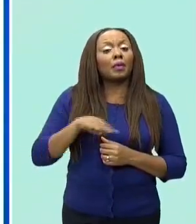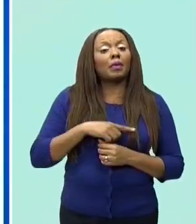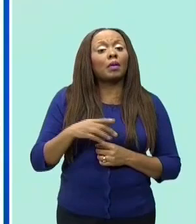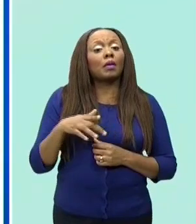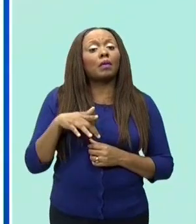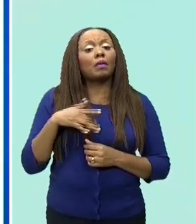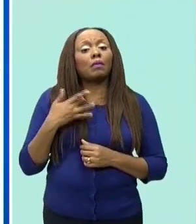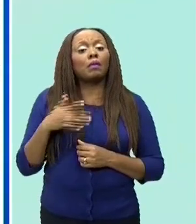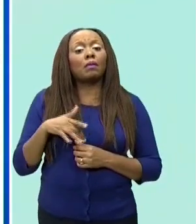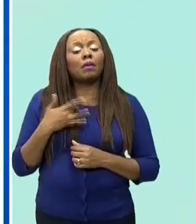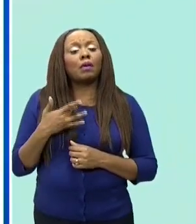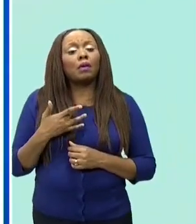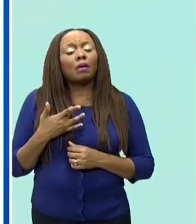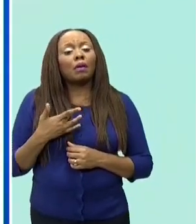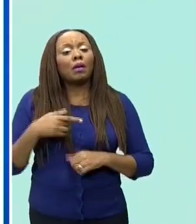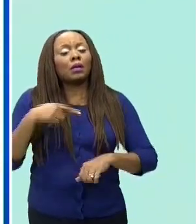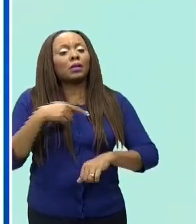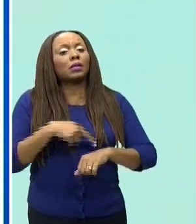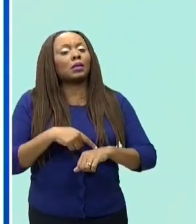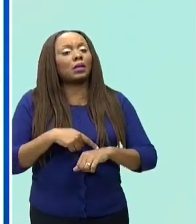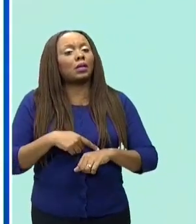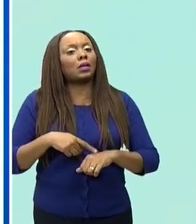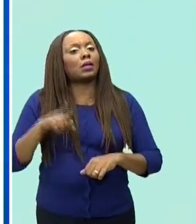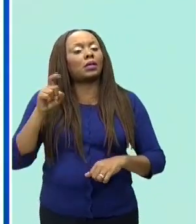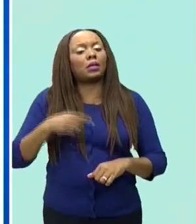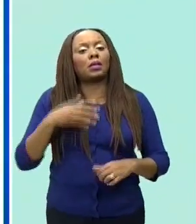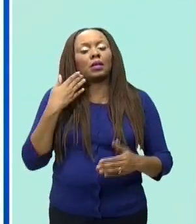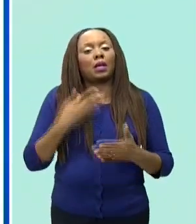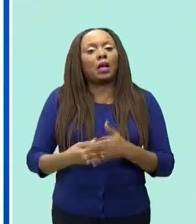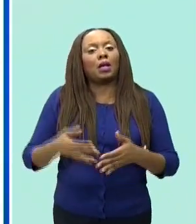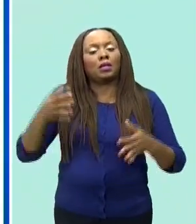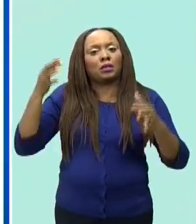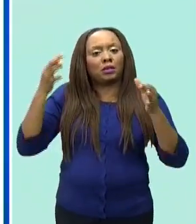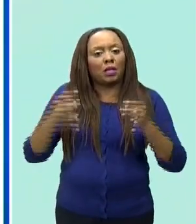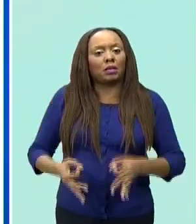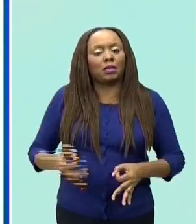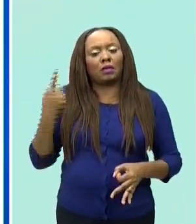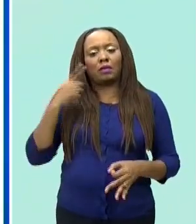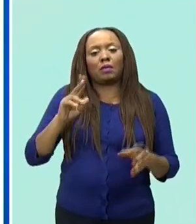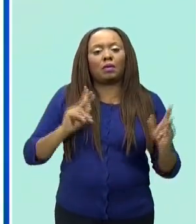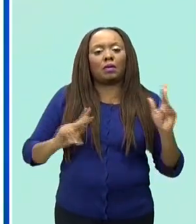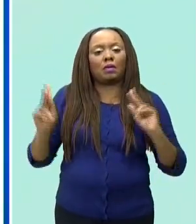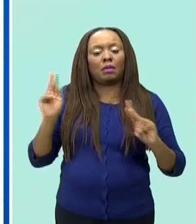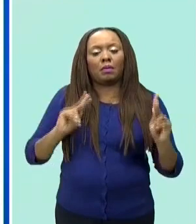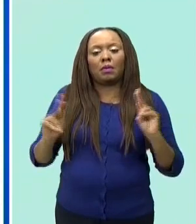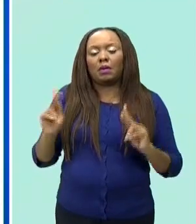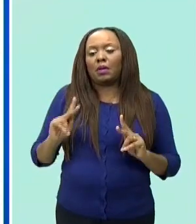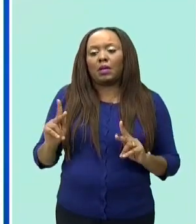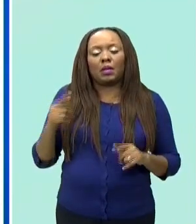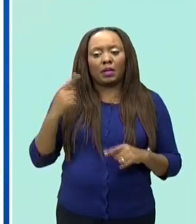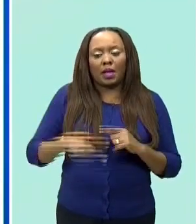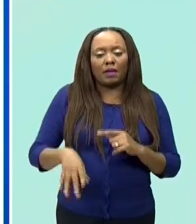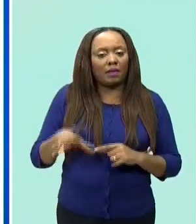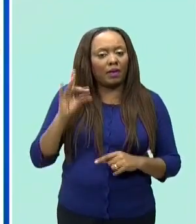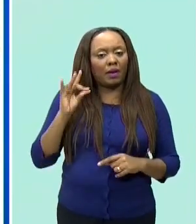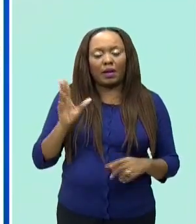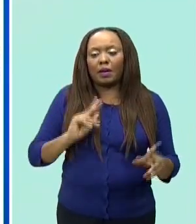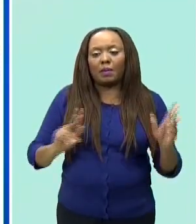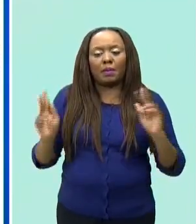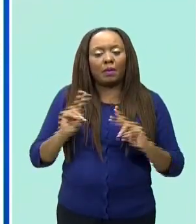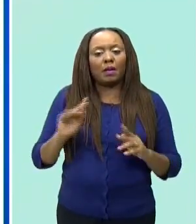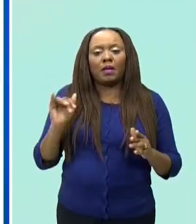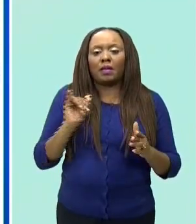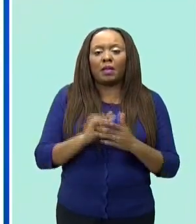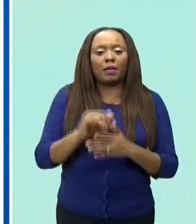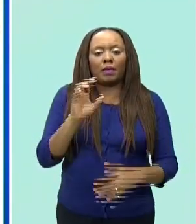that justice be brought for those missing and executed persons, because the families